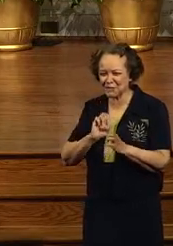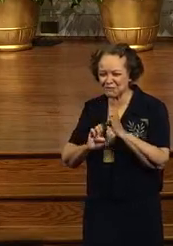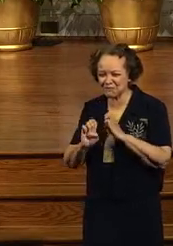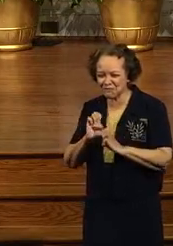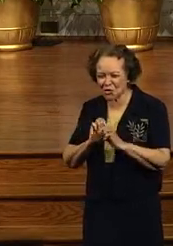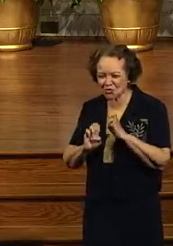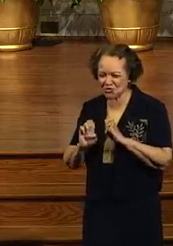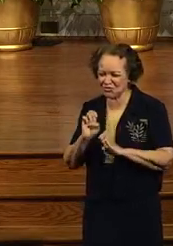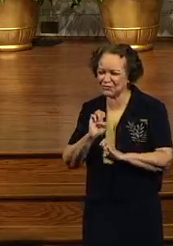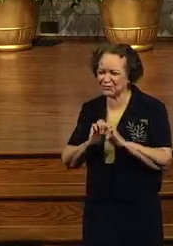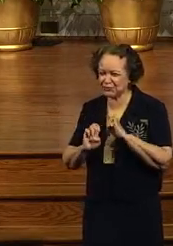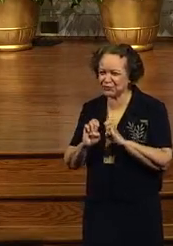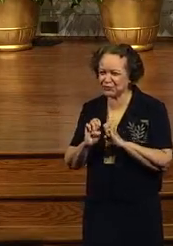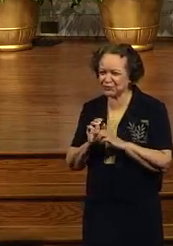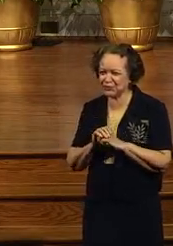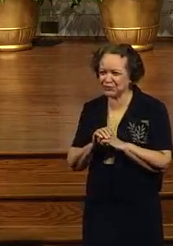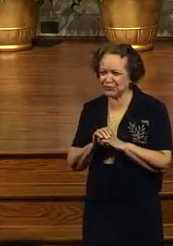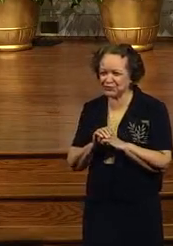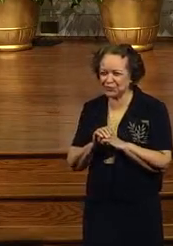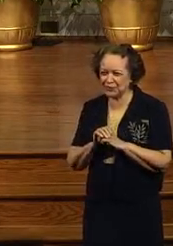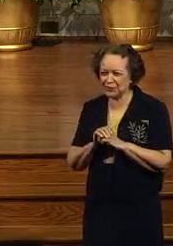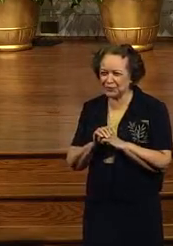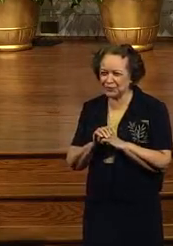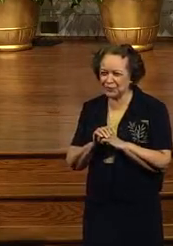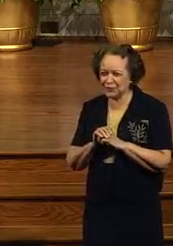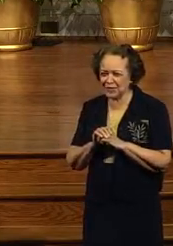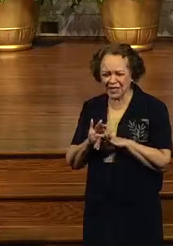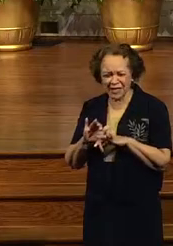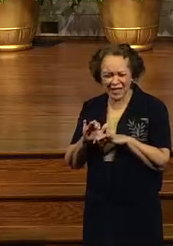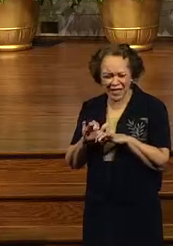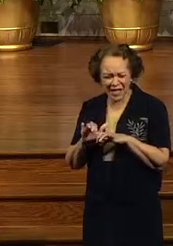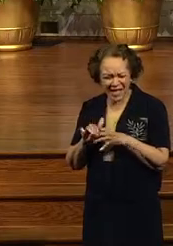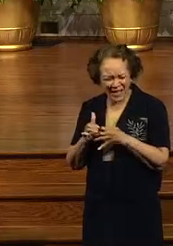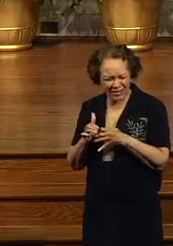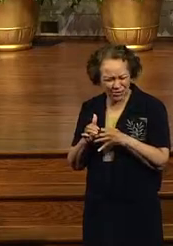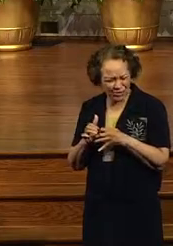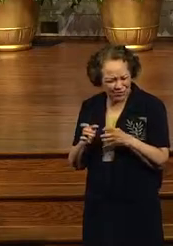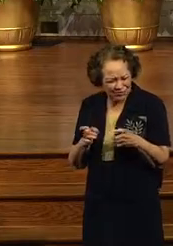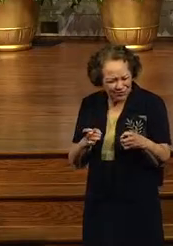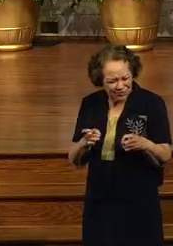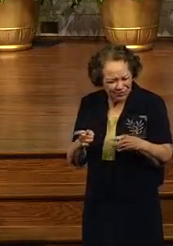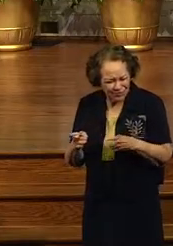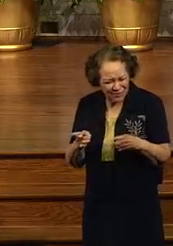do you deal with that? How do you deal with this pain?